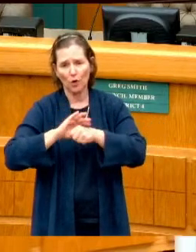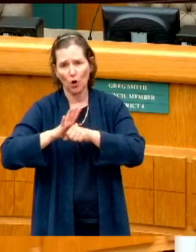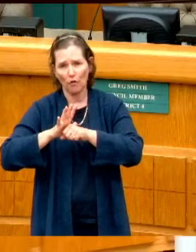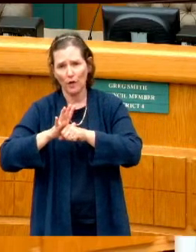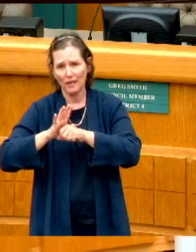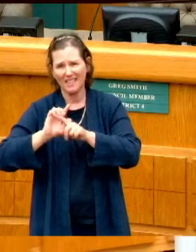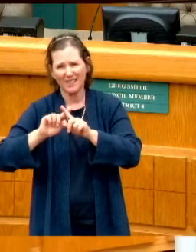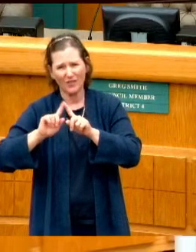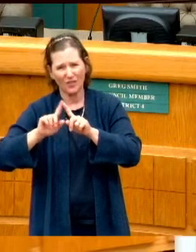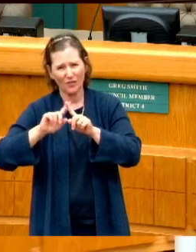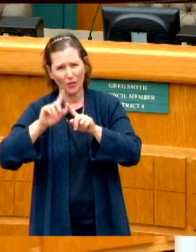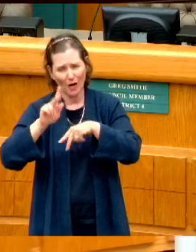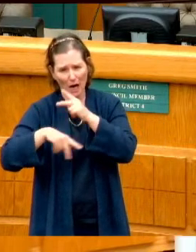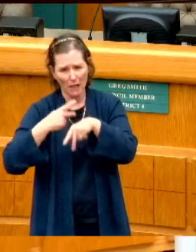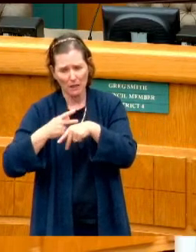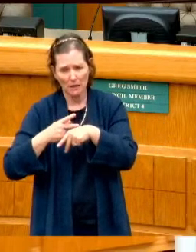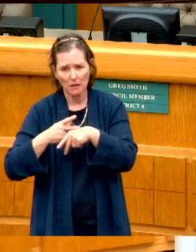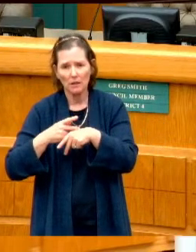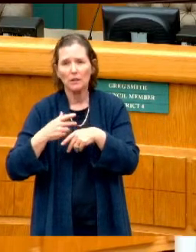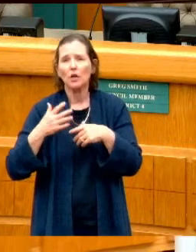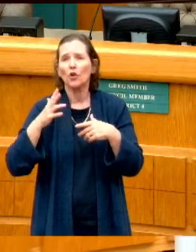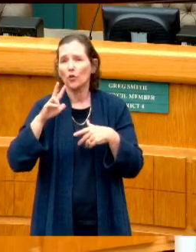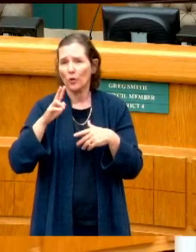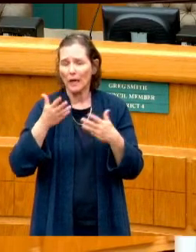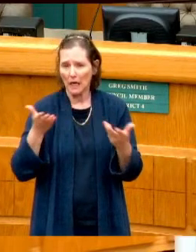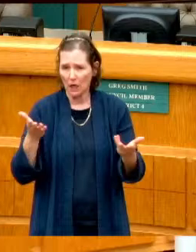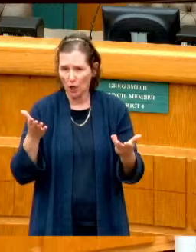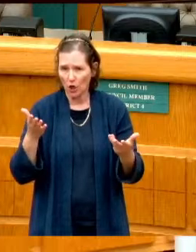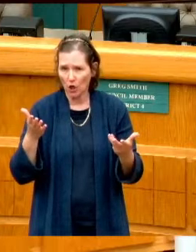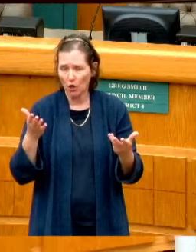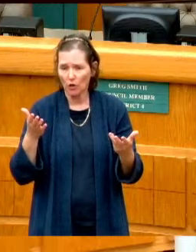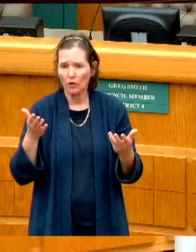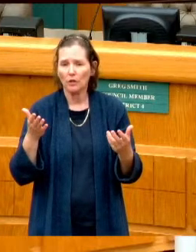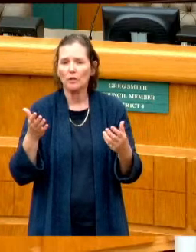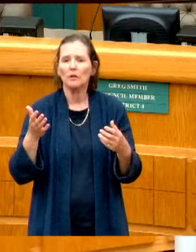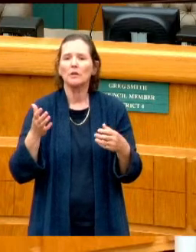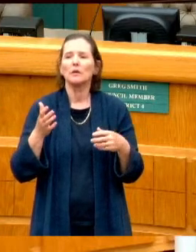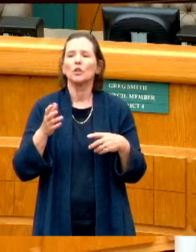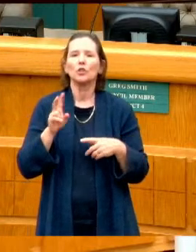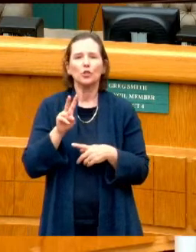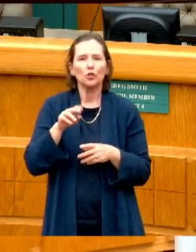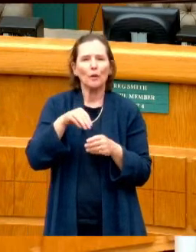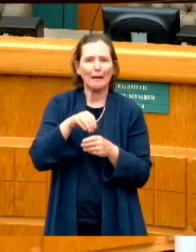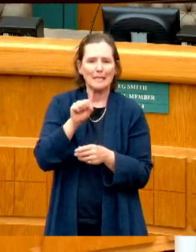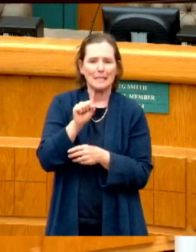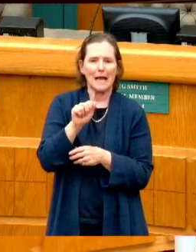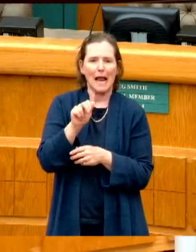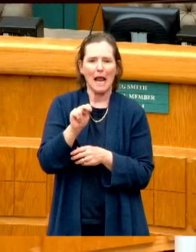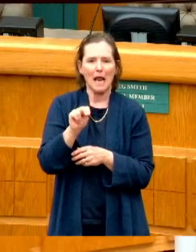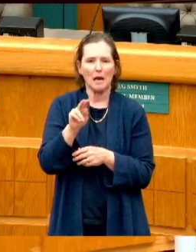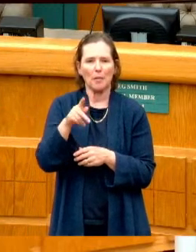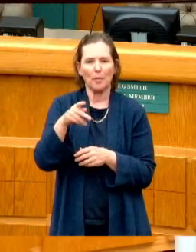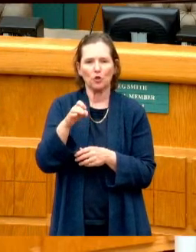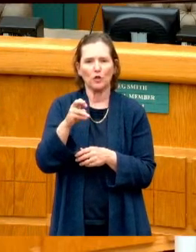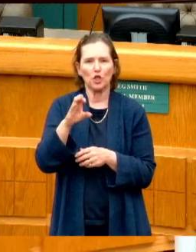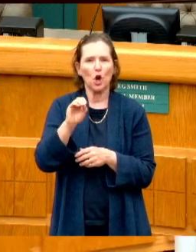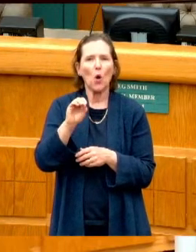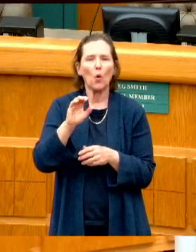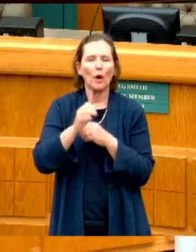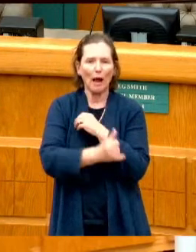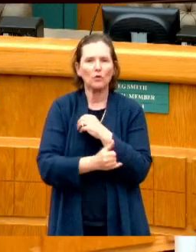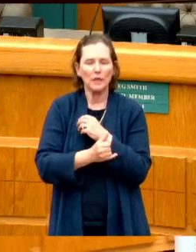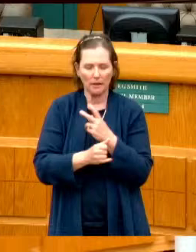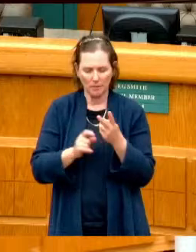3 known variants in Nueces. San Patricio County has 2 of the variants that are B117.